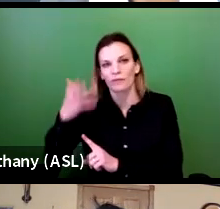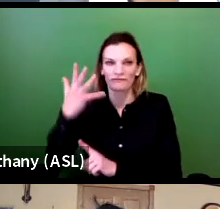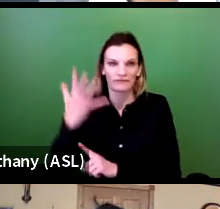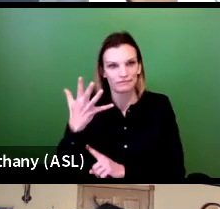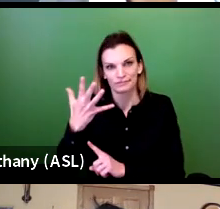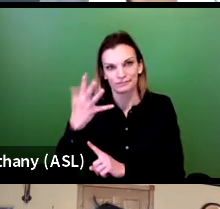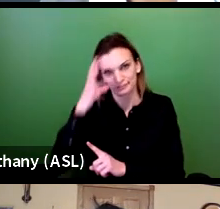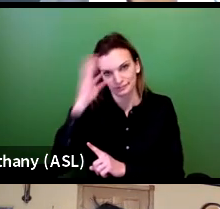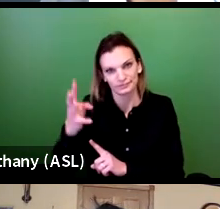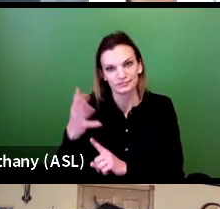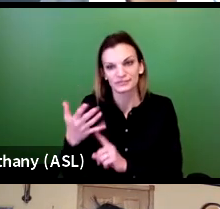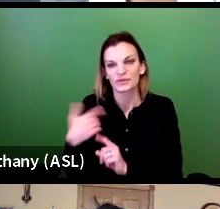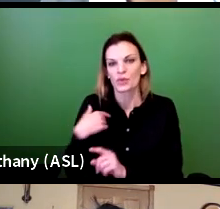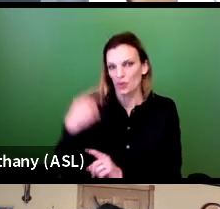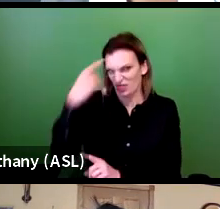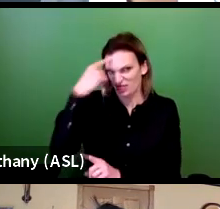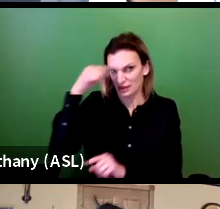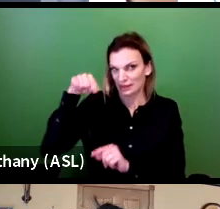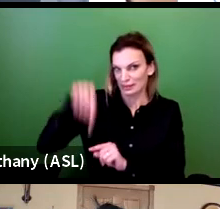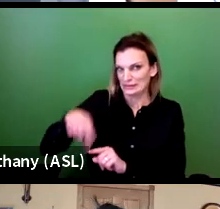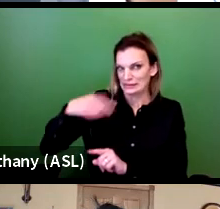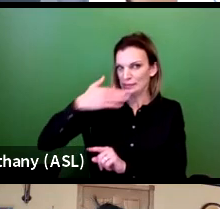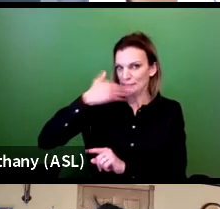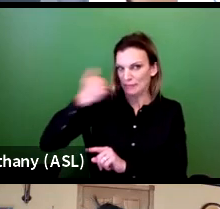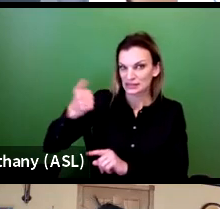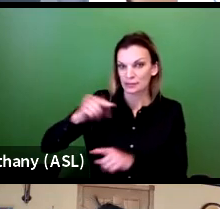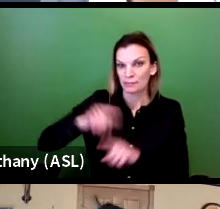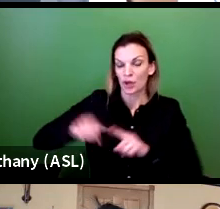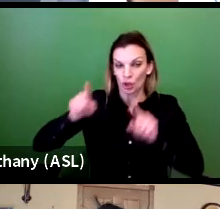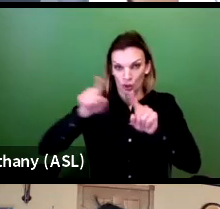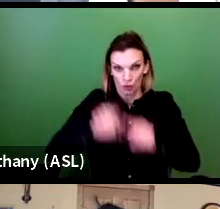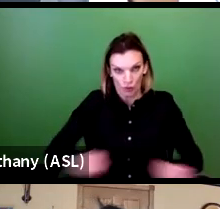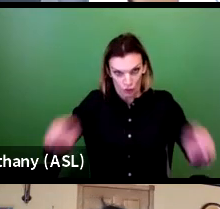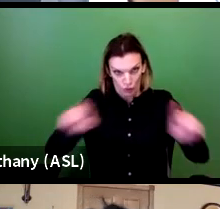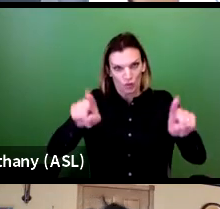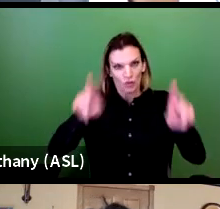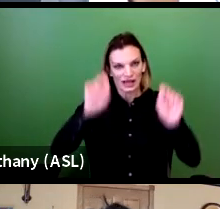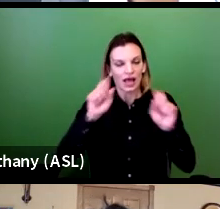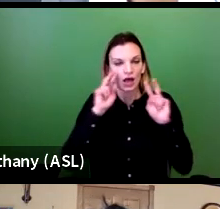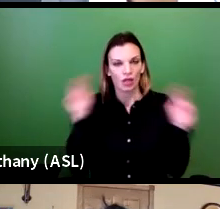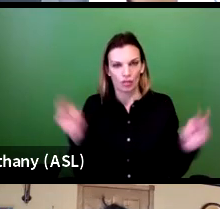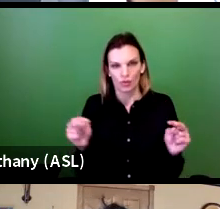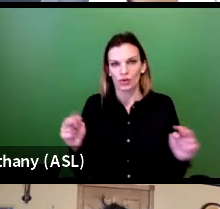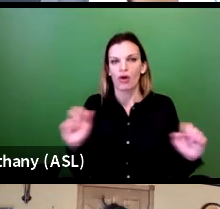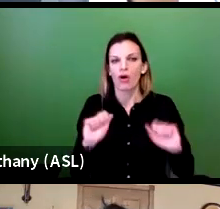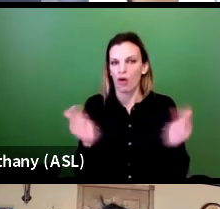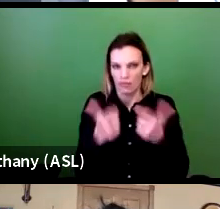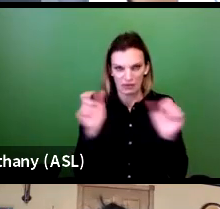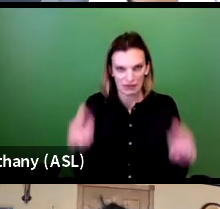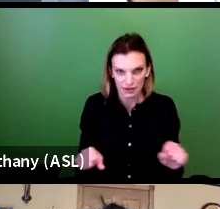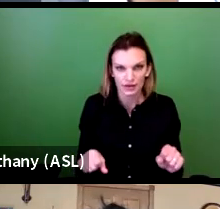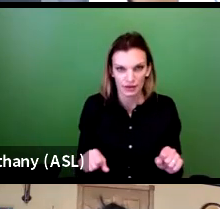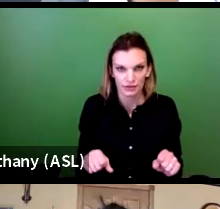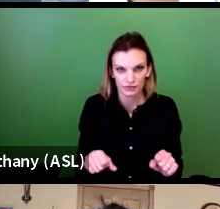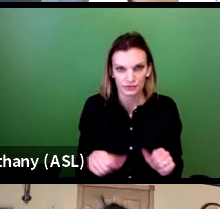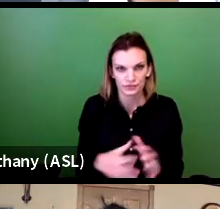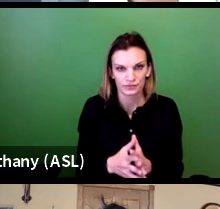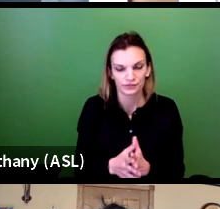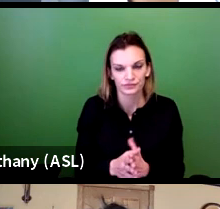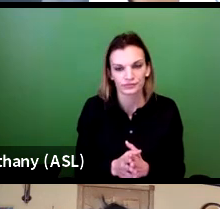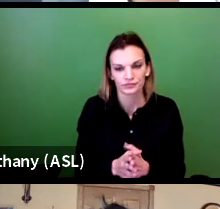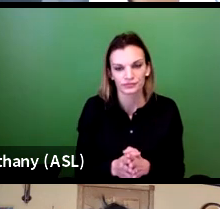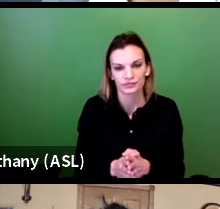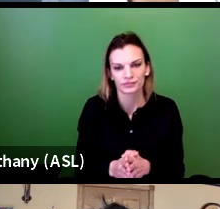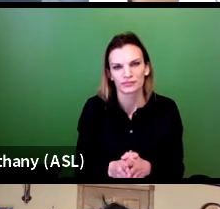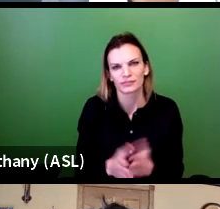best of the 10. But you, commission, can look at all of them, or we, commission, can look at all of them. If we Why